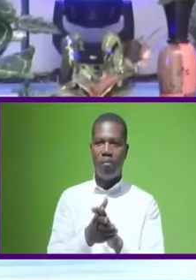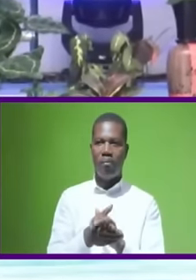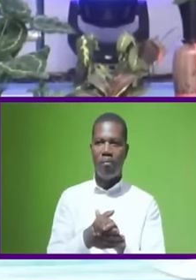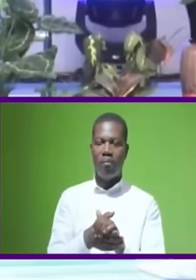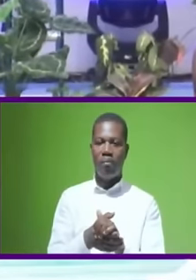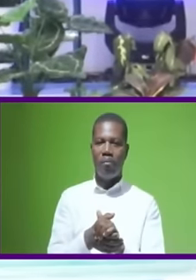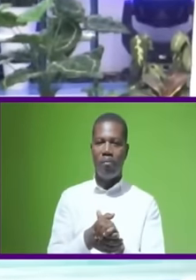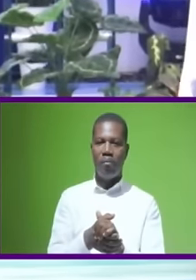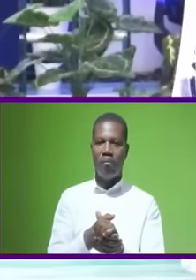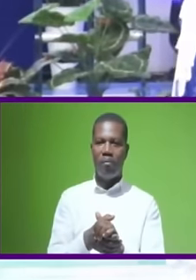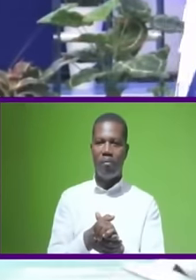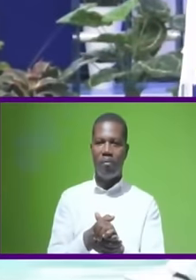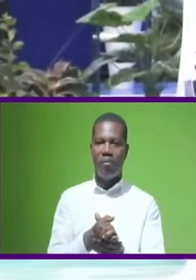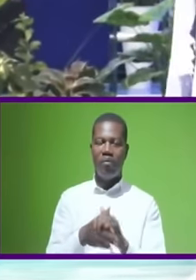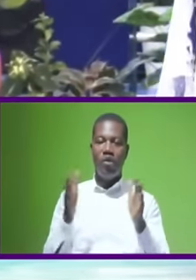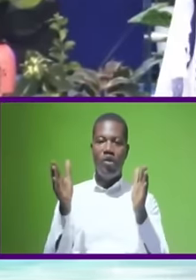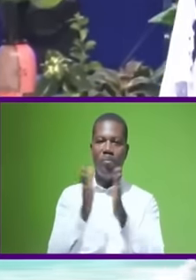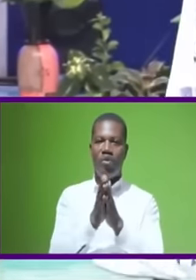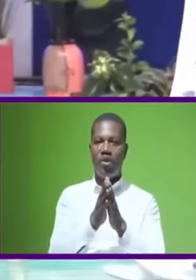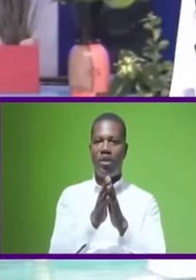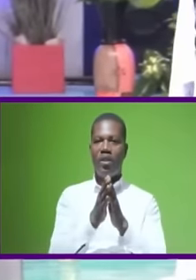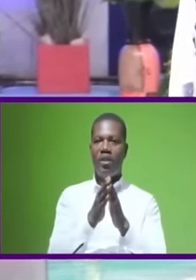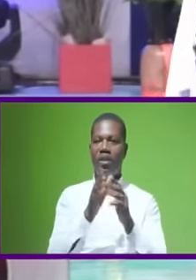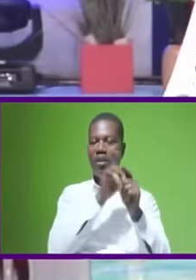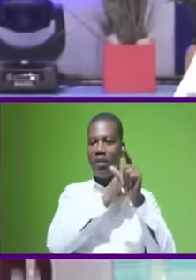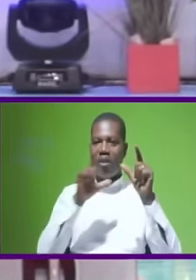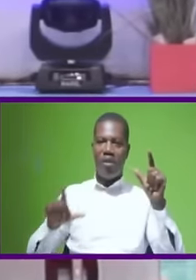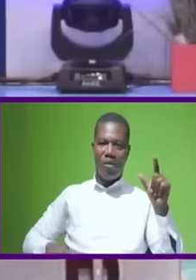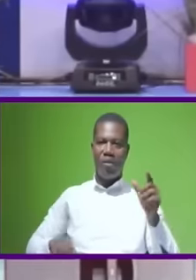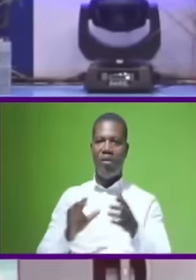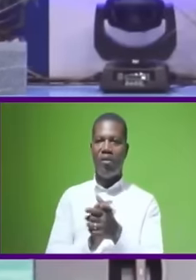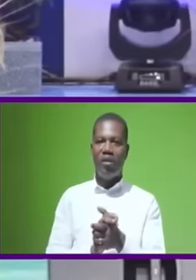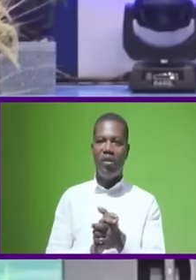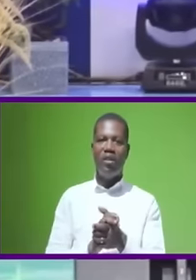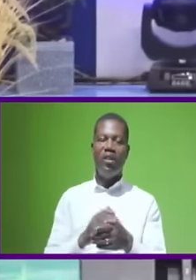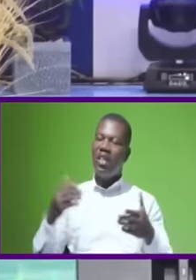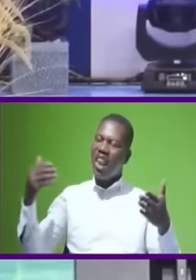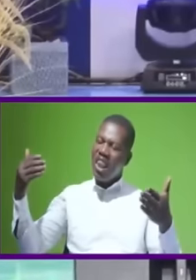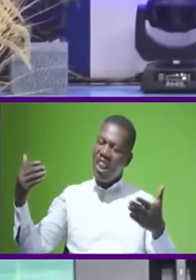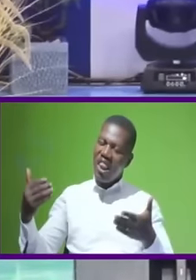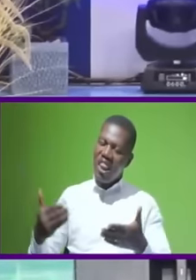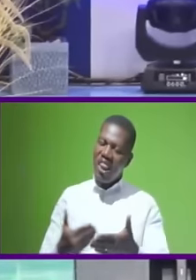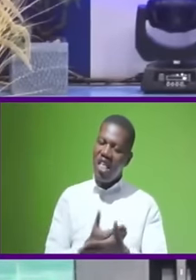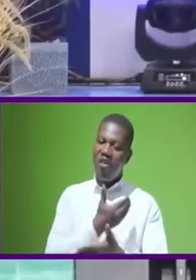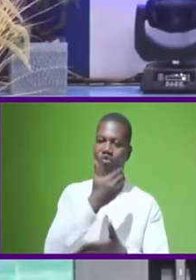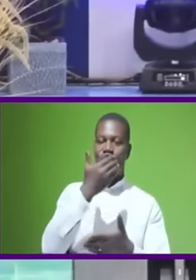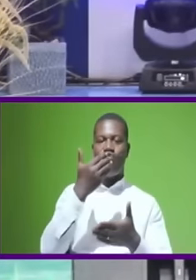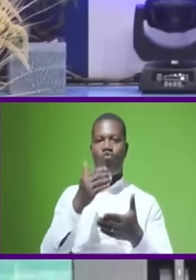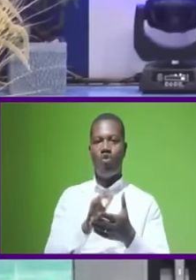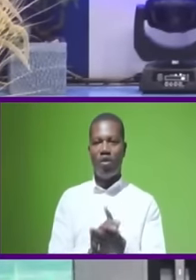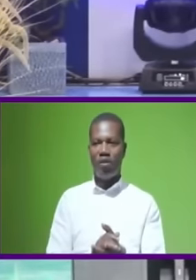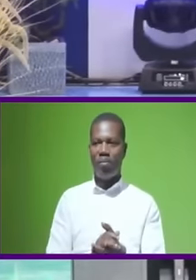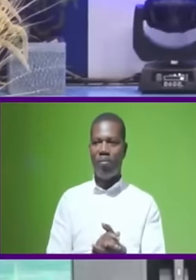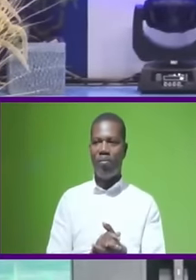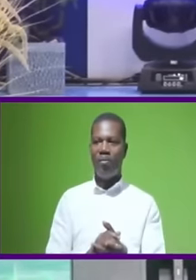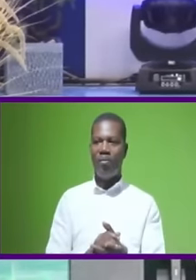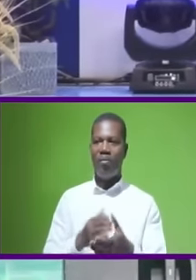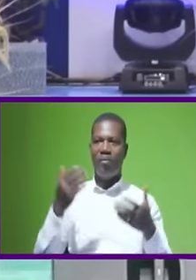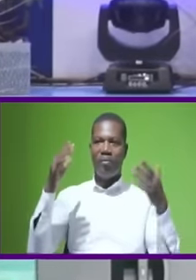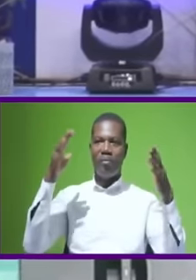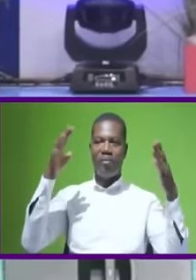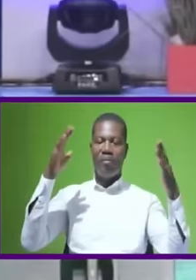African traditional church. Praise the Lord. Hallelujah. And brand new. This is brand new.